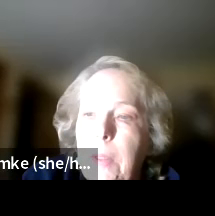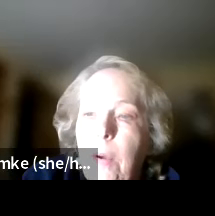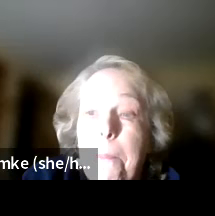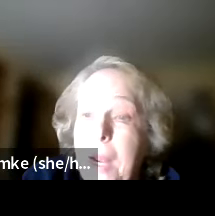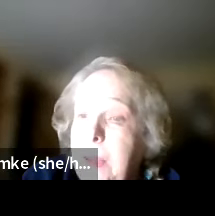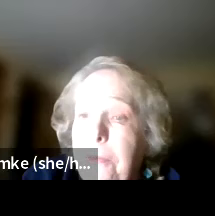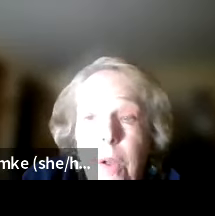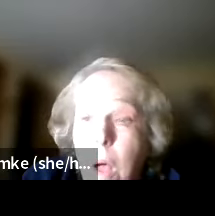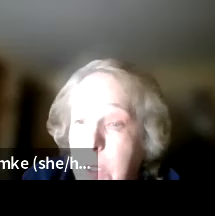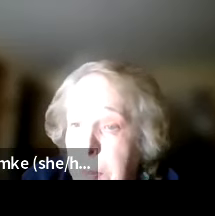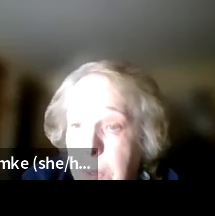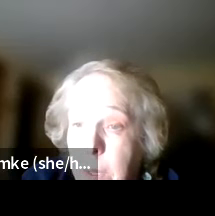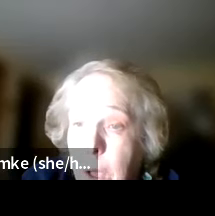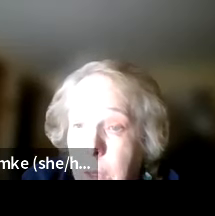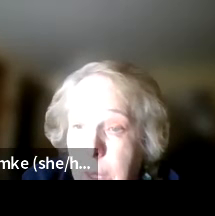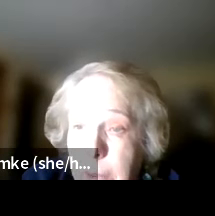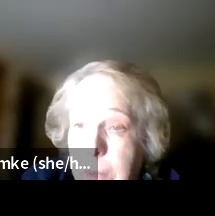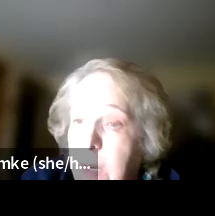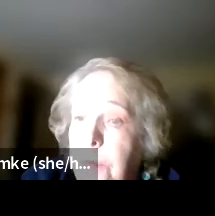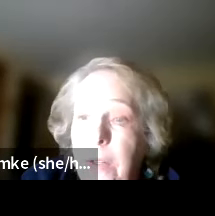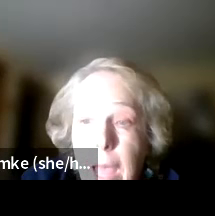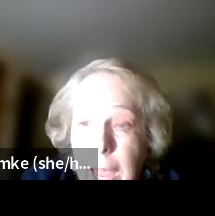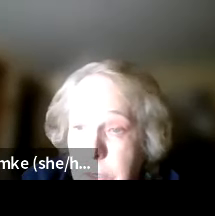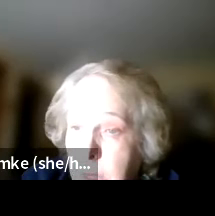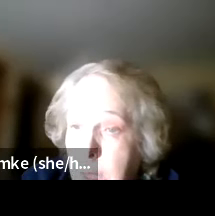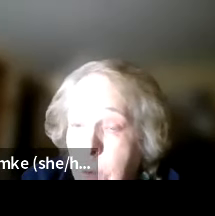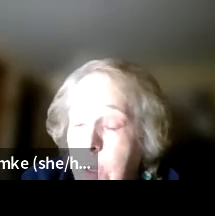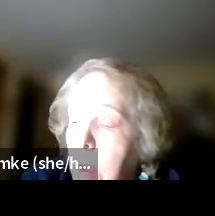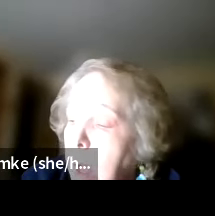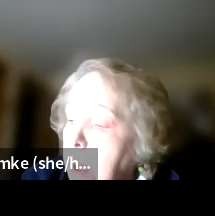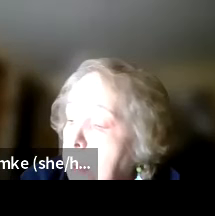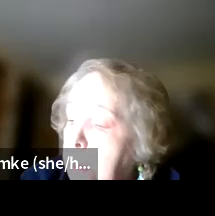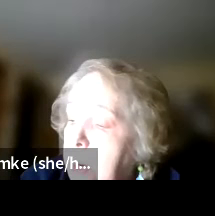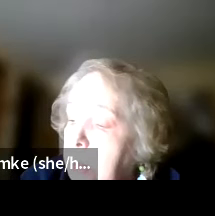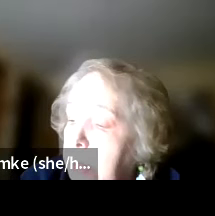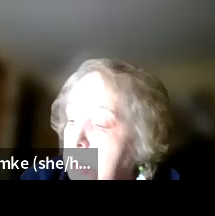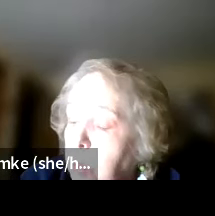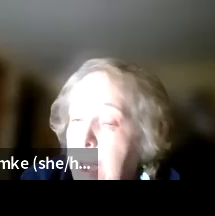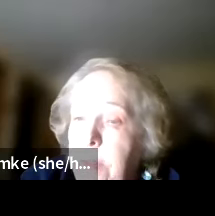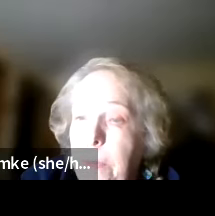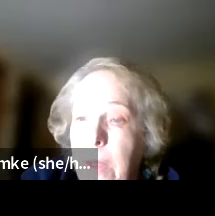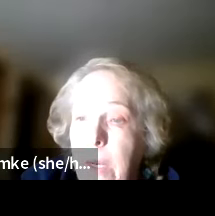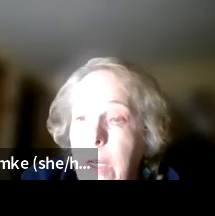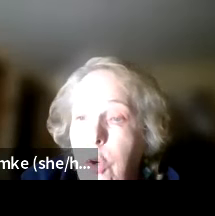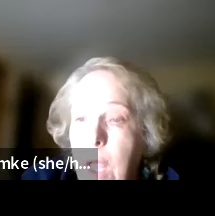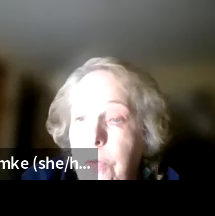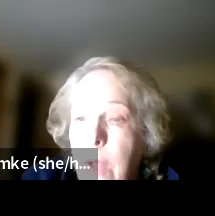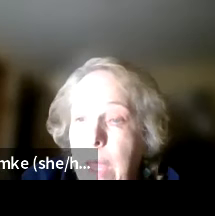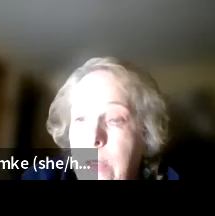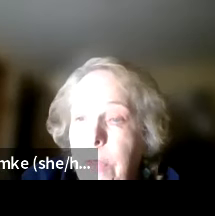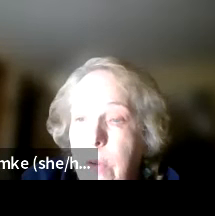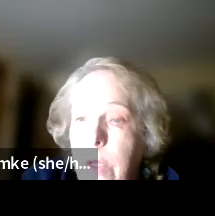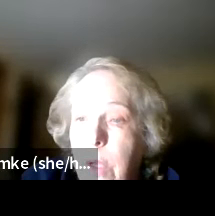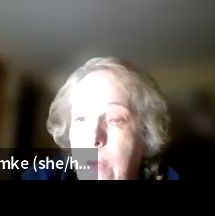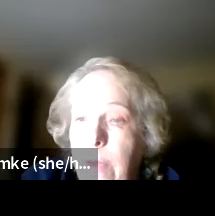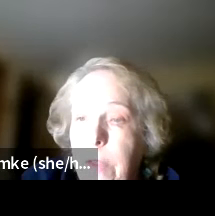good. There are many different calls people can call, many different lines you can call, but at least we have the ability to transfer